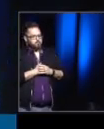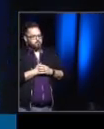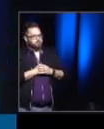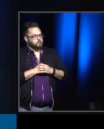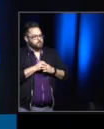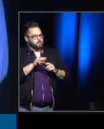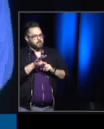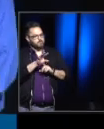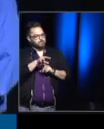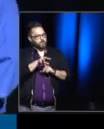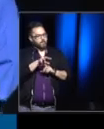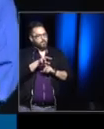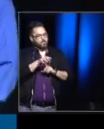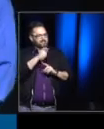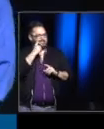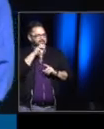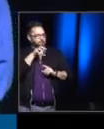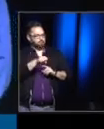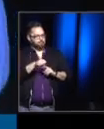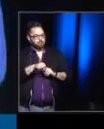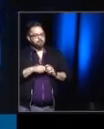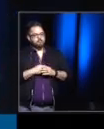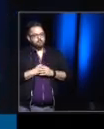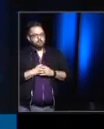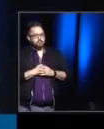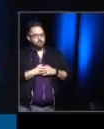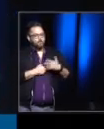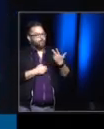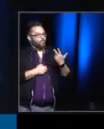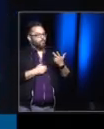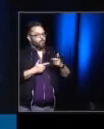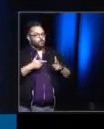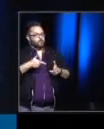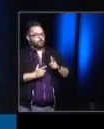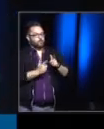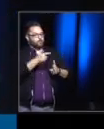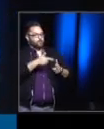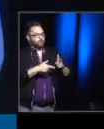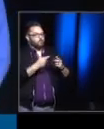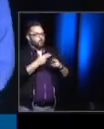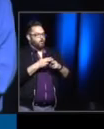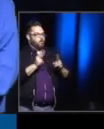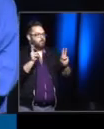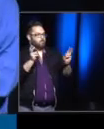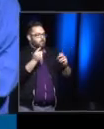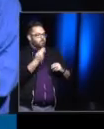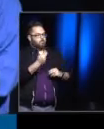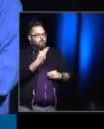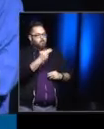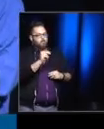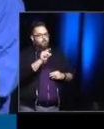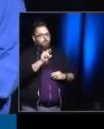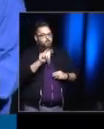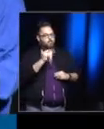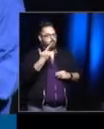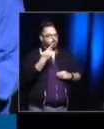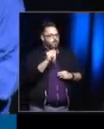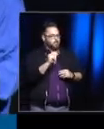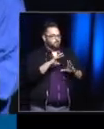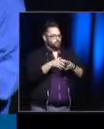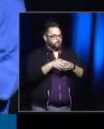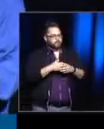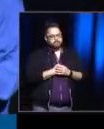video footage Simon Allen got from his drone of 3 members of the Hooligan Alliance petting each other. We see a lot of